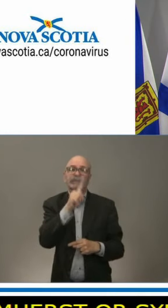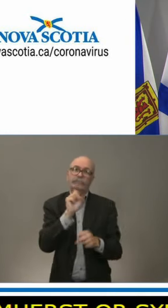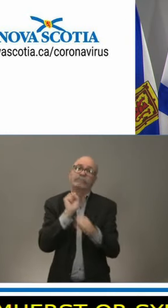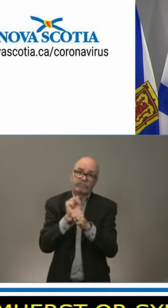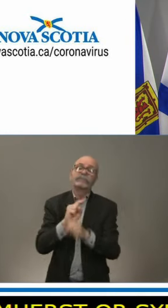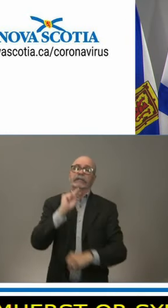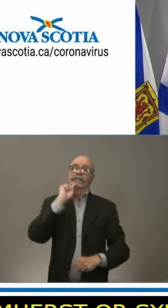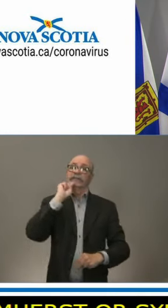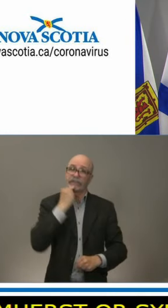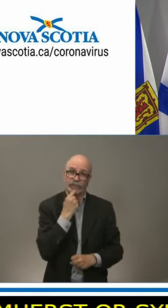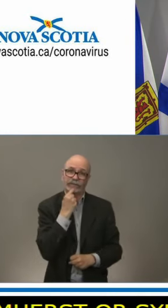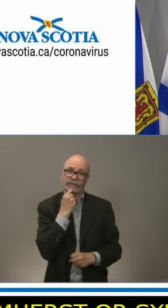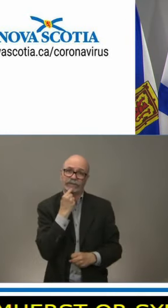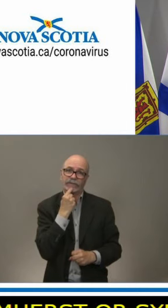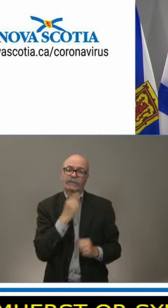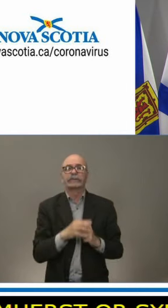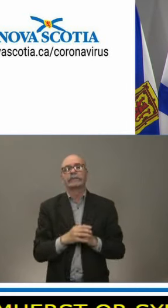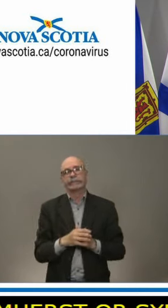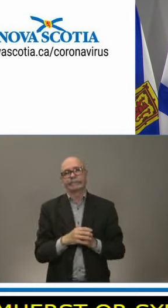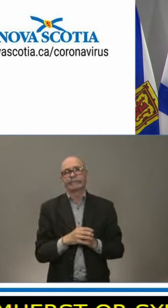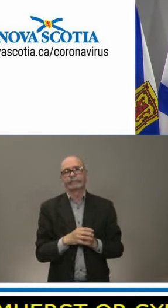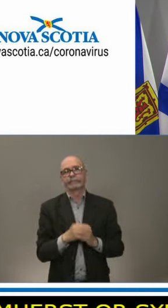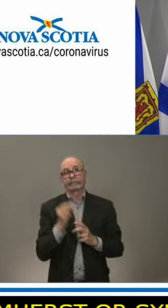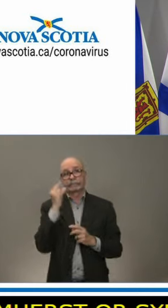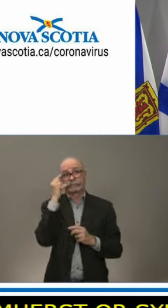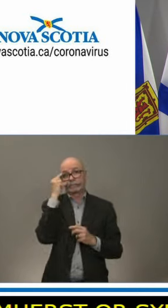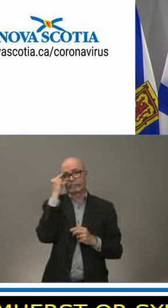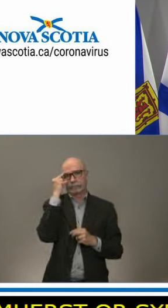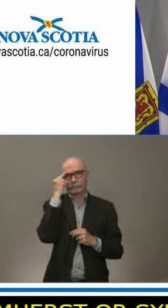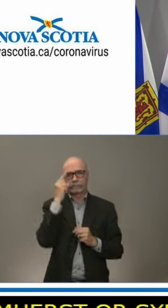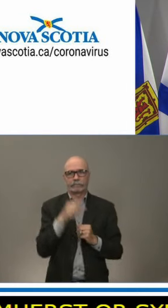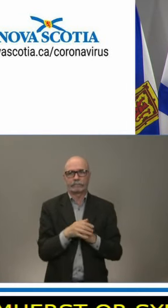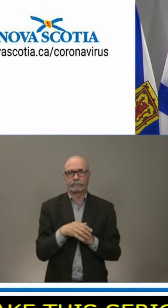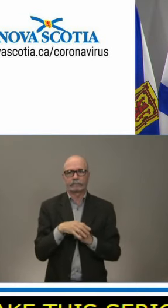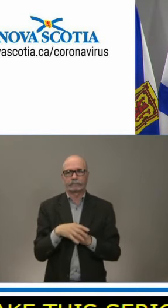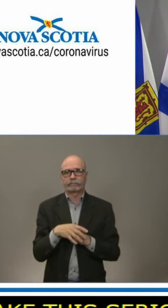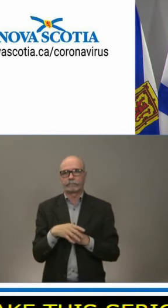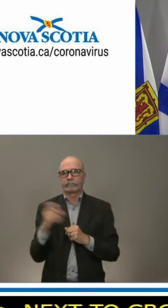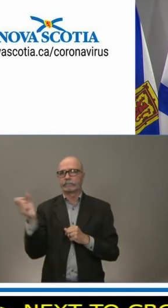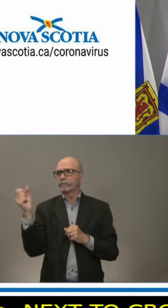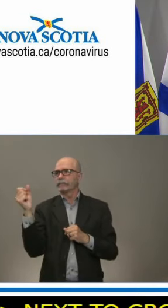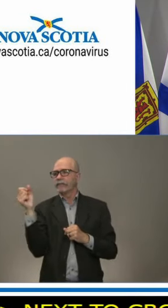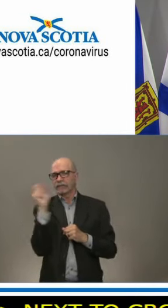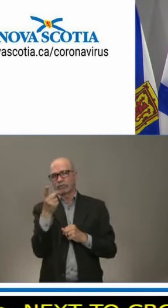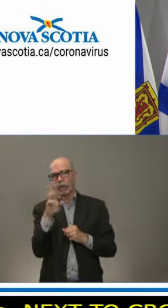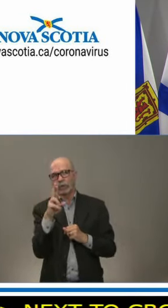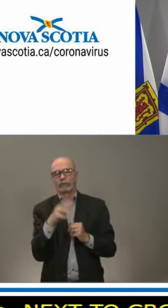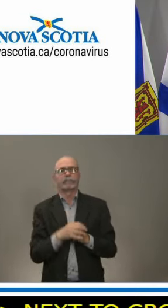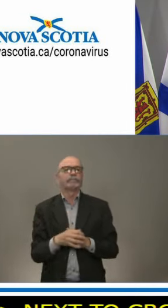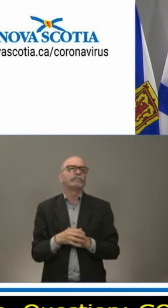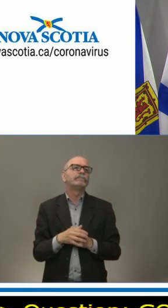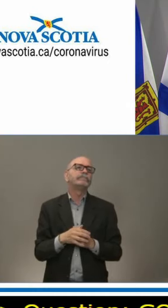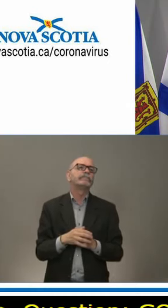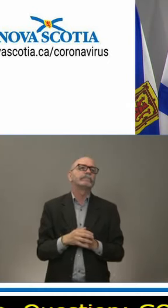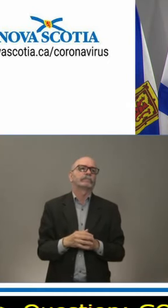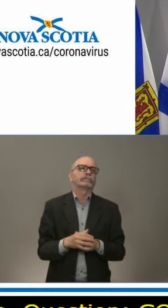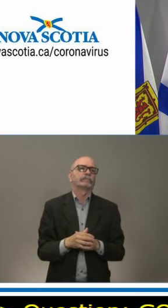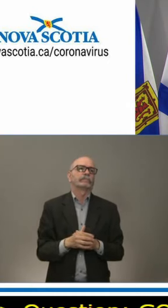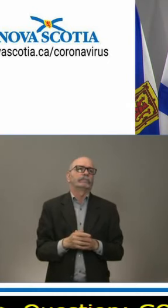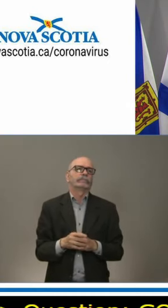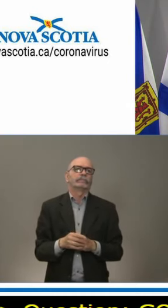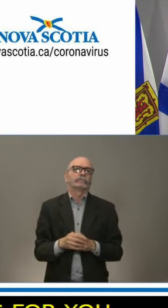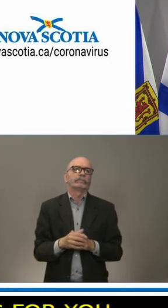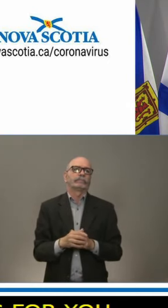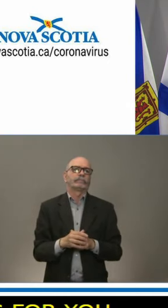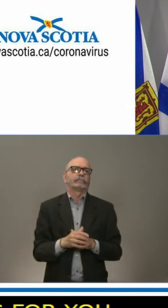Good afternoon. Dr. Strang, this is a question for you. Just trying to confirm what I think I understood you to say earlier, that